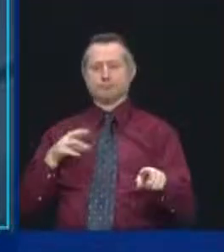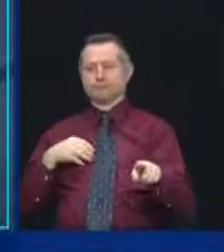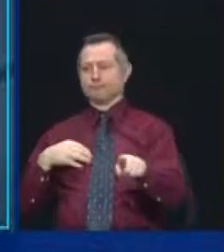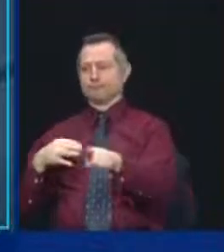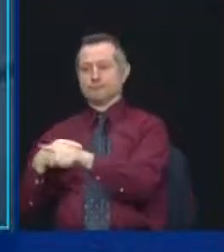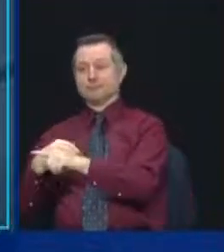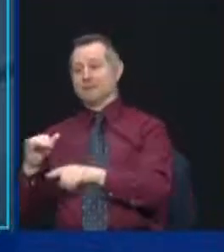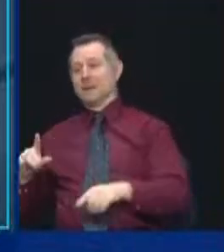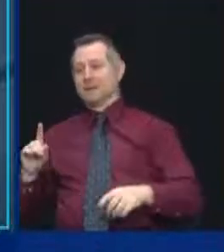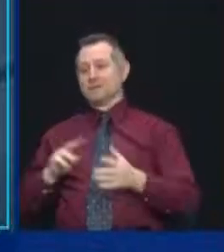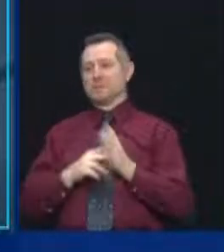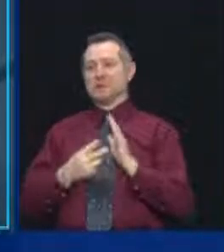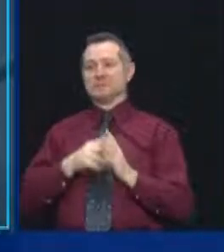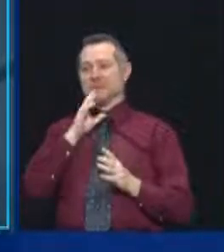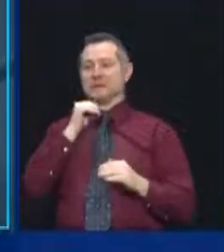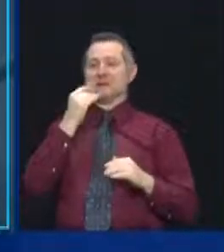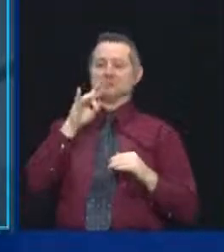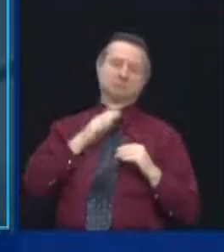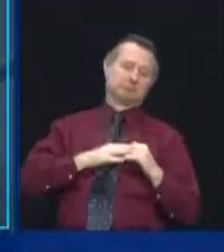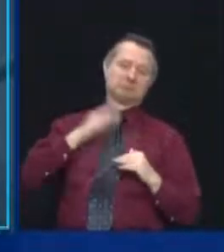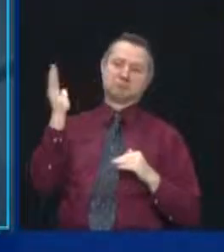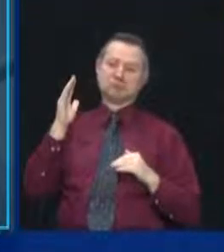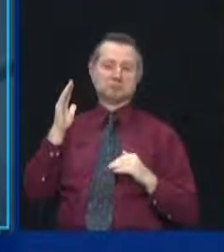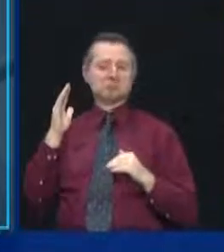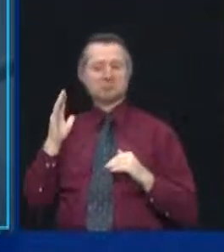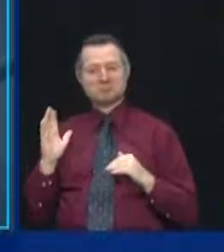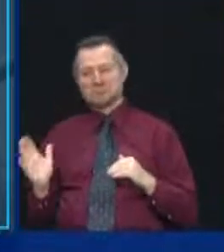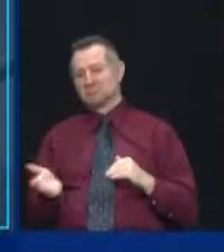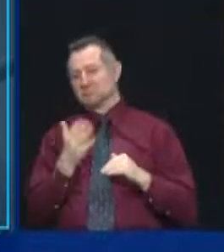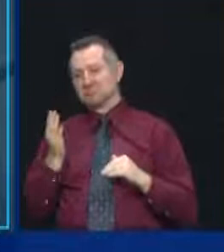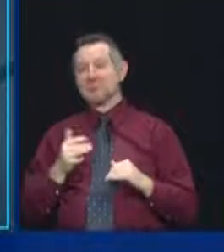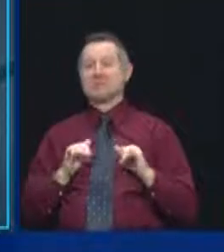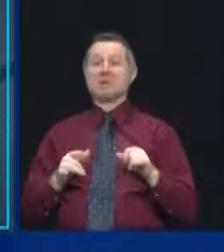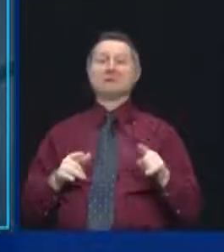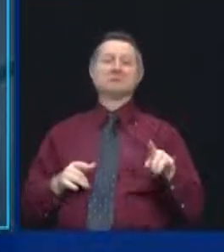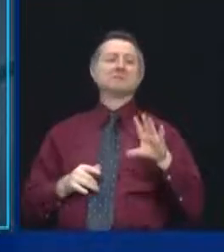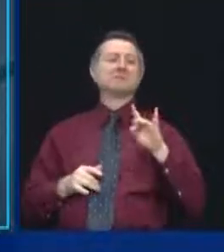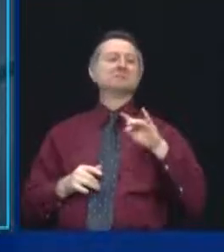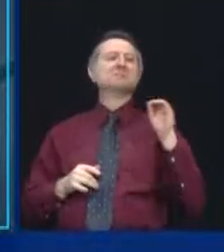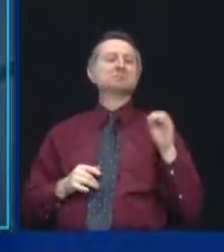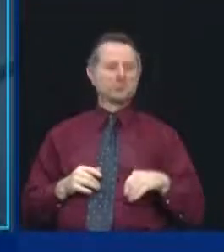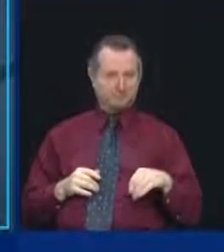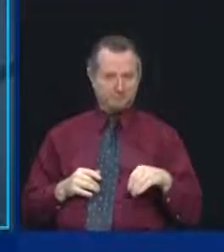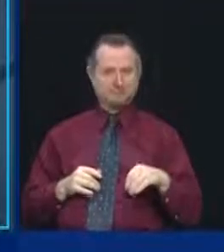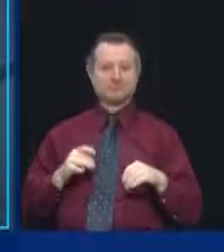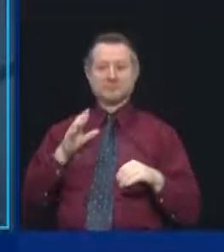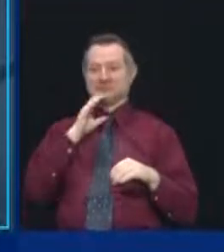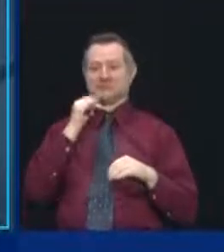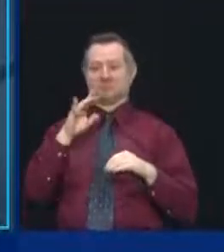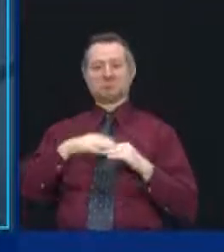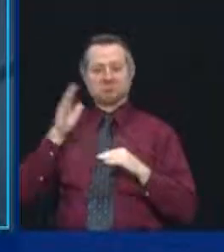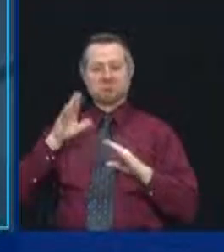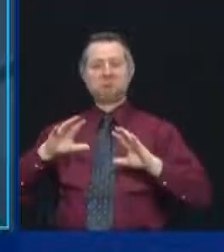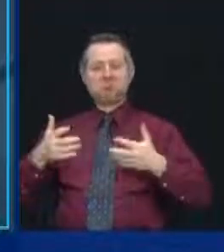18 plus. So we are at 58% of that population.